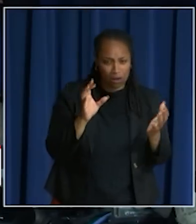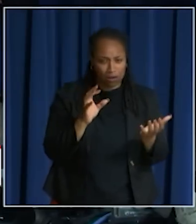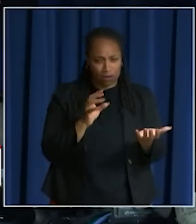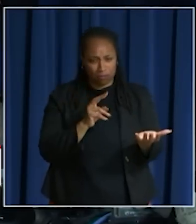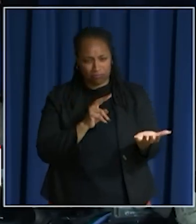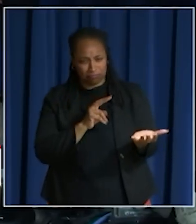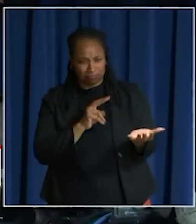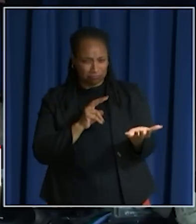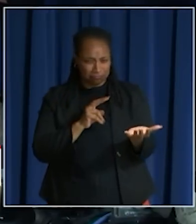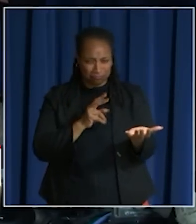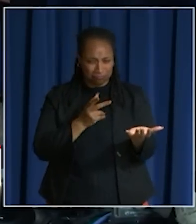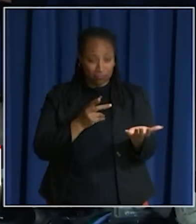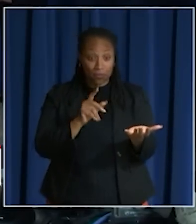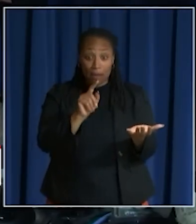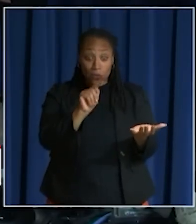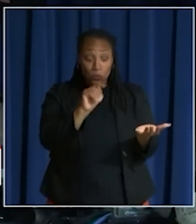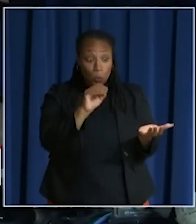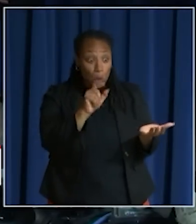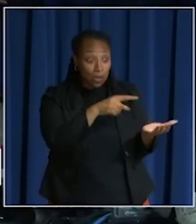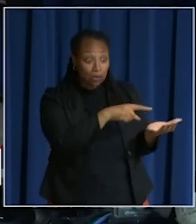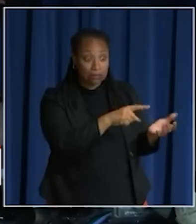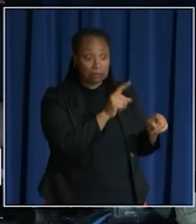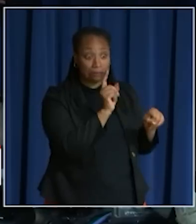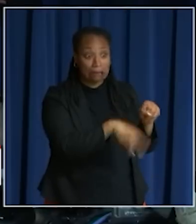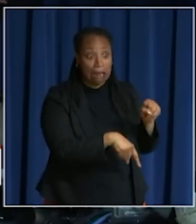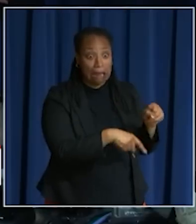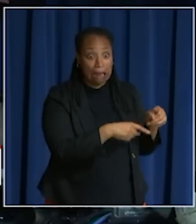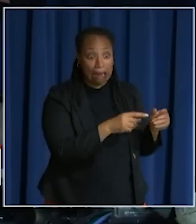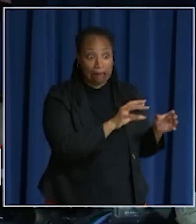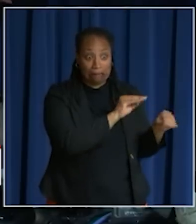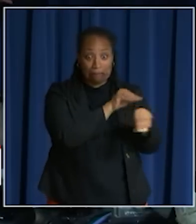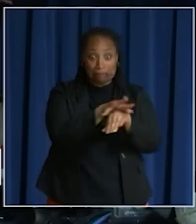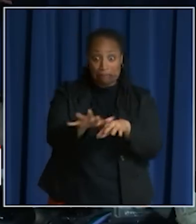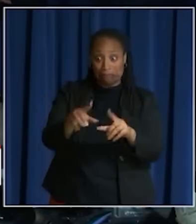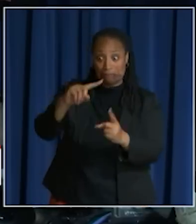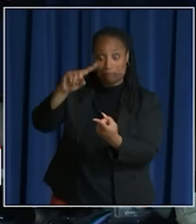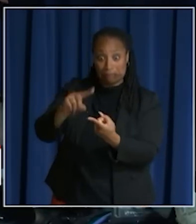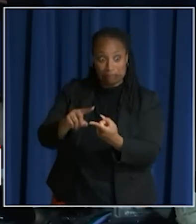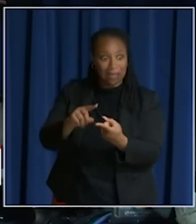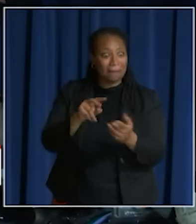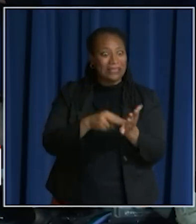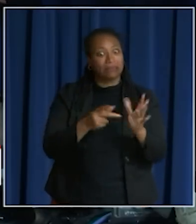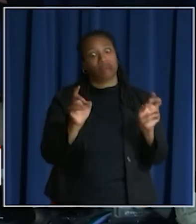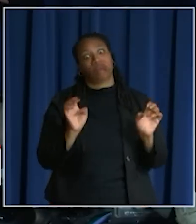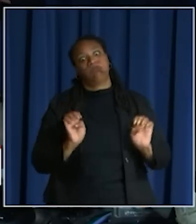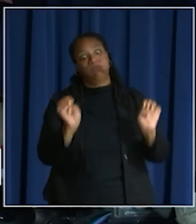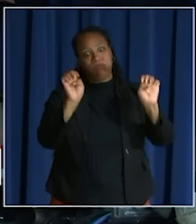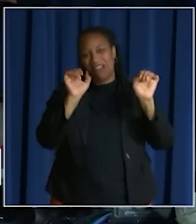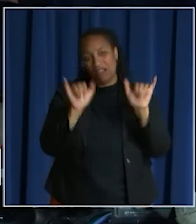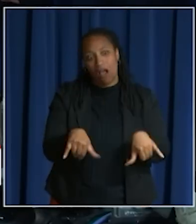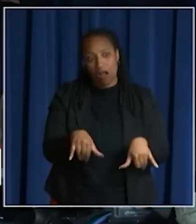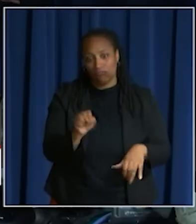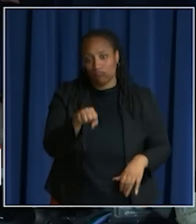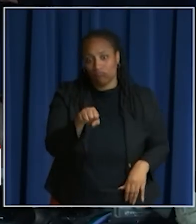course. That's what, when we use an emergency, that's what it's